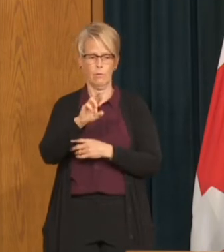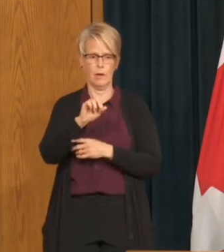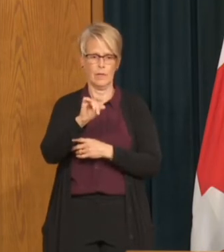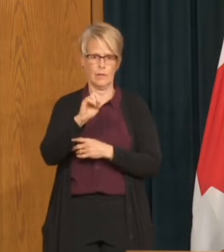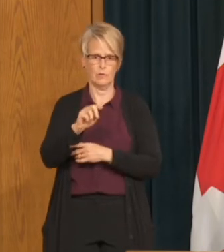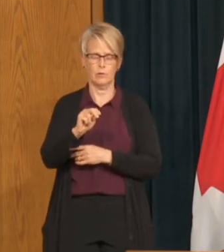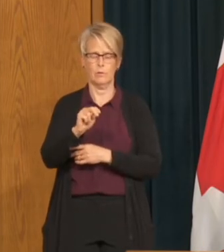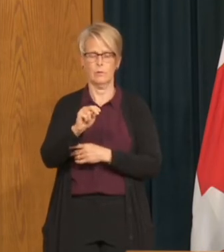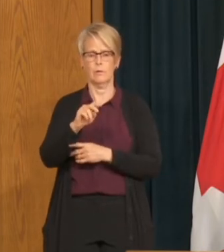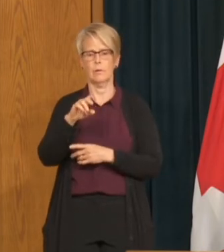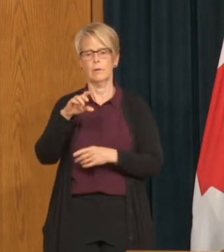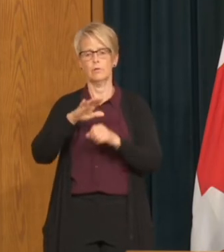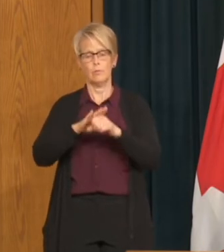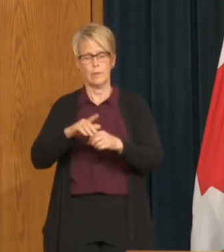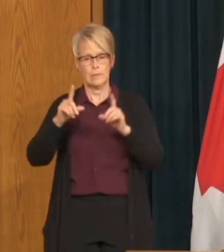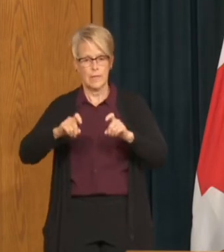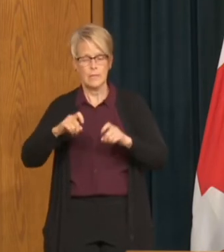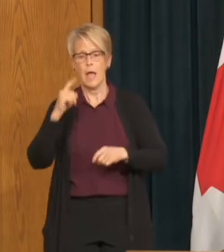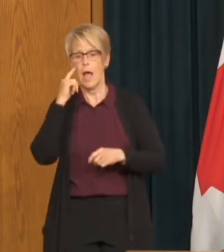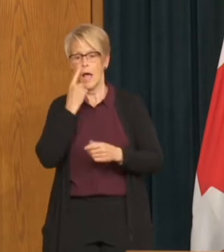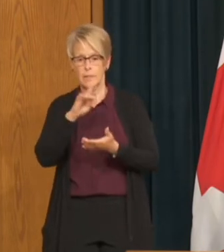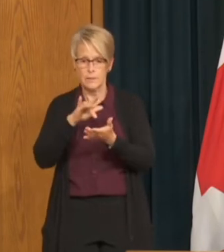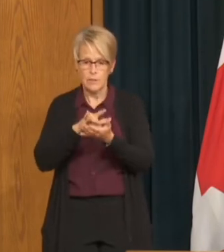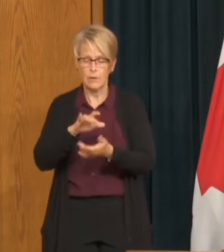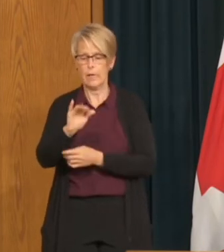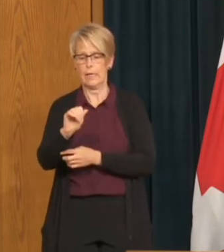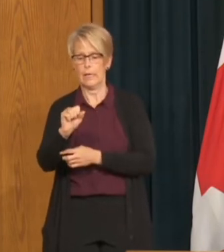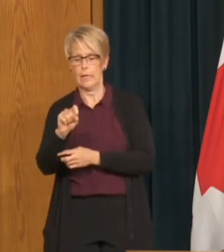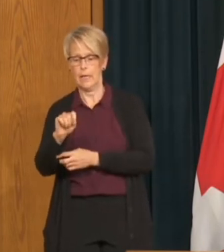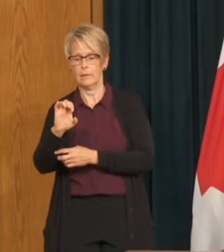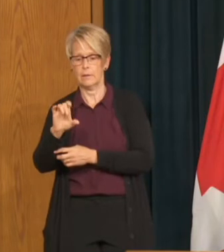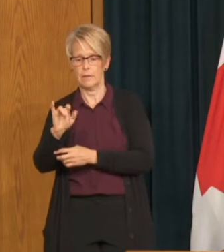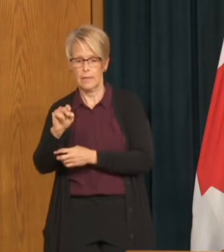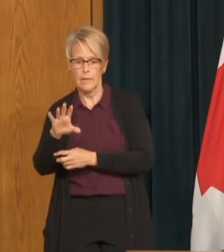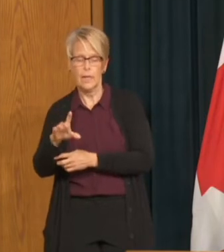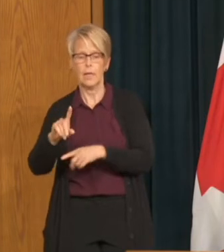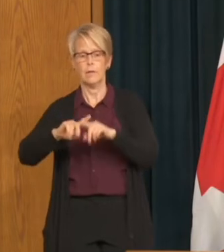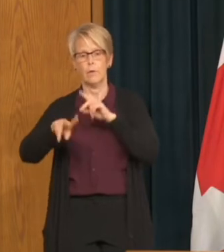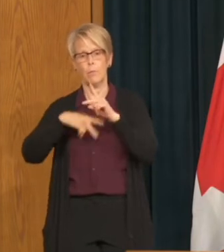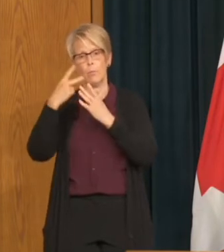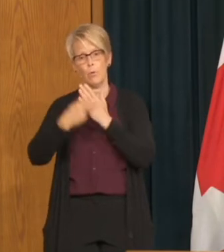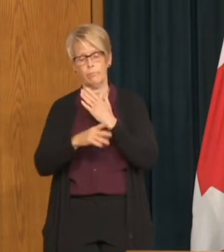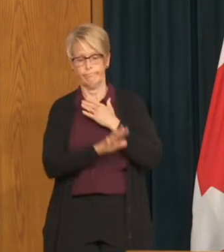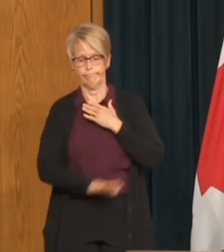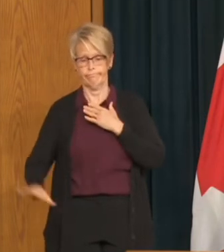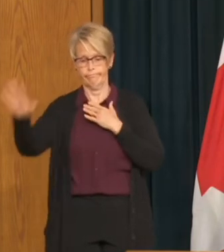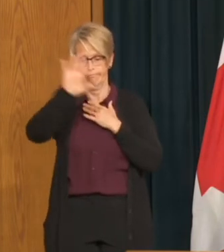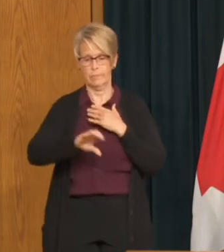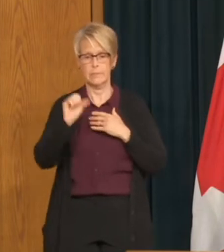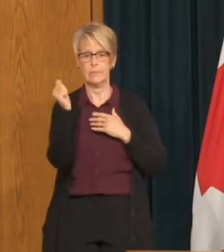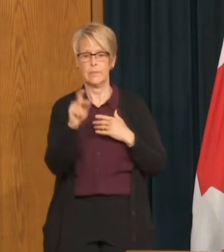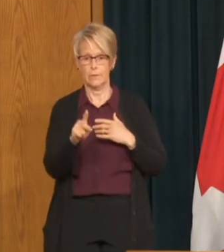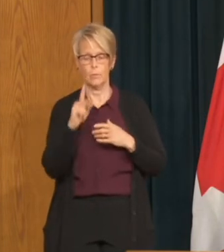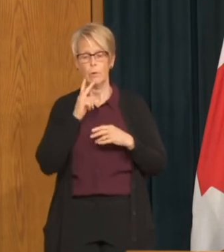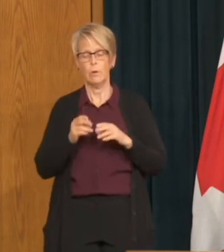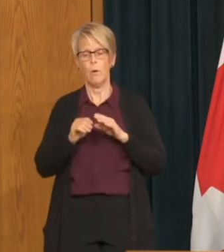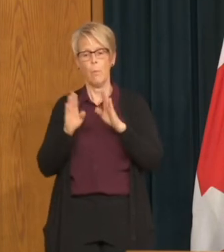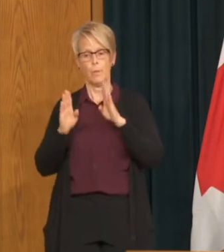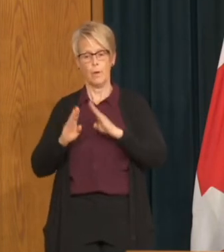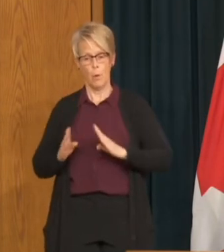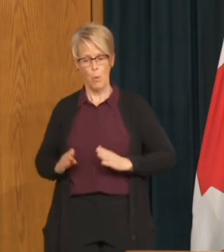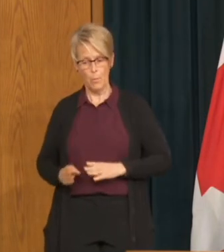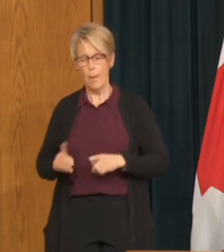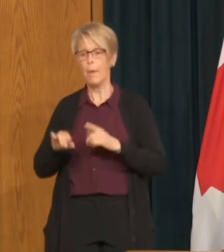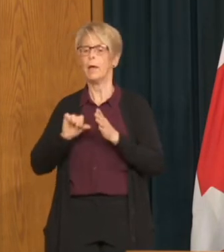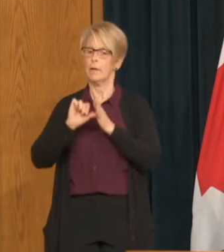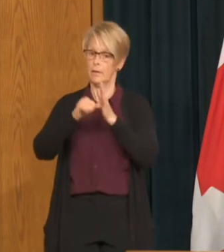stress testing, eye centers, CAS clinics, and numerous other programs across the province. I'd like to reemphasize, as the Minister